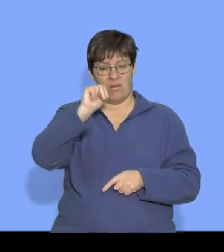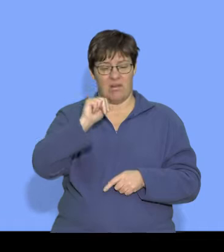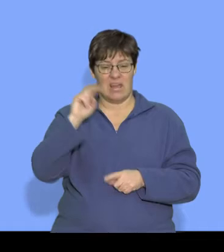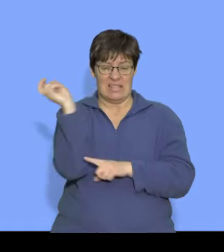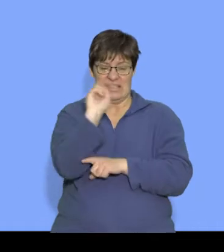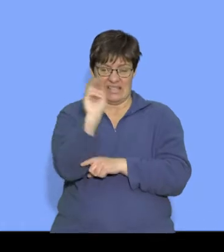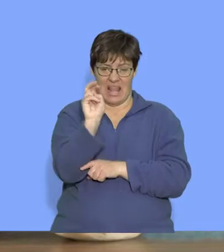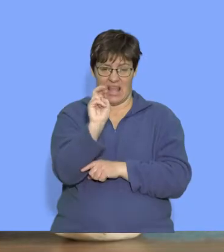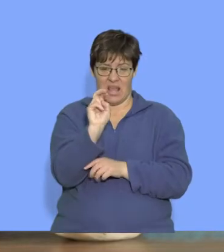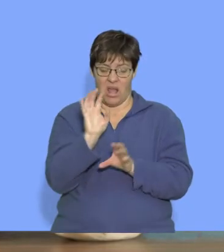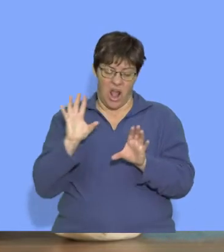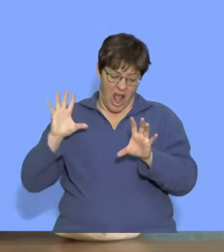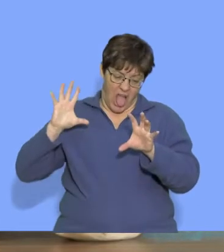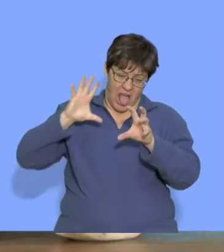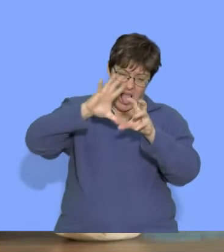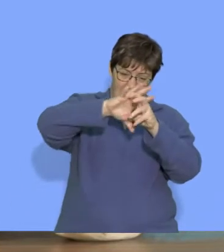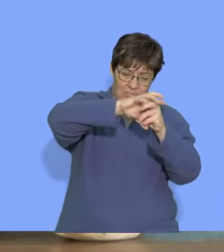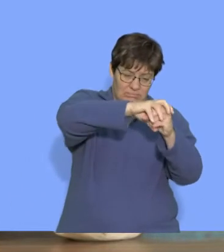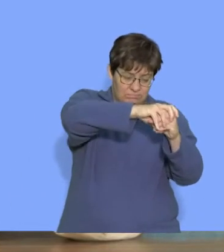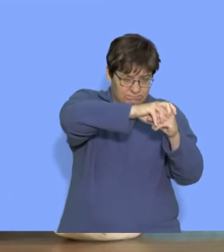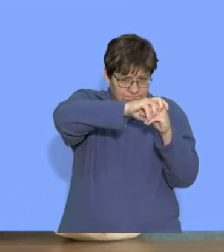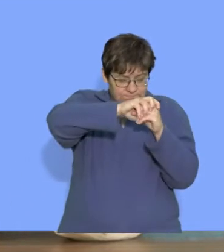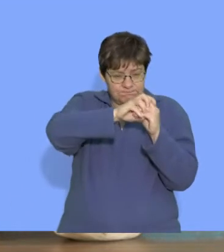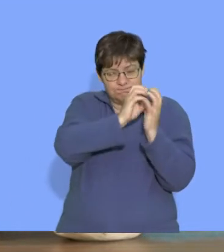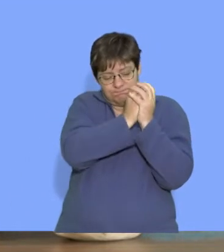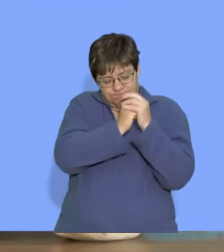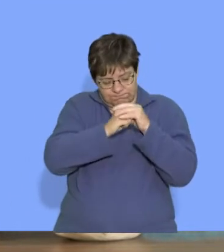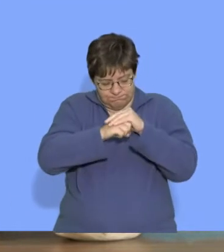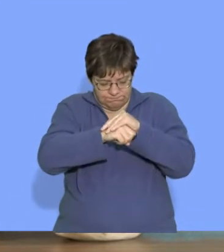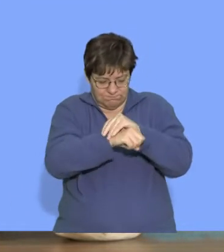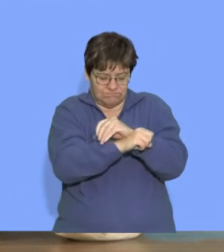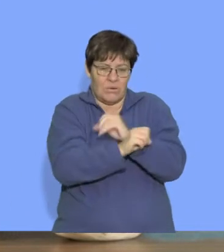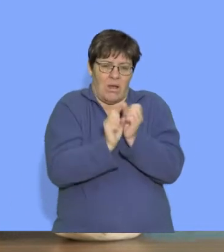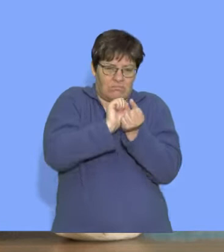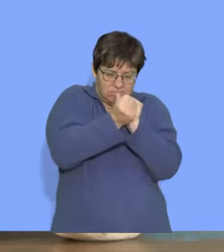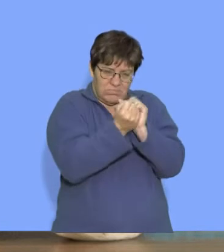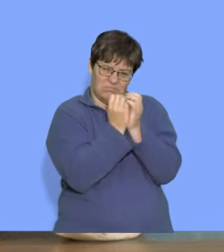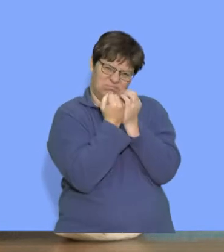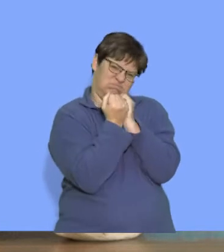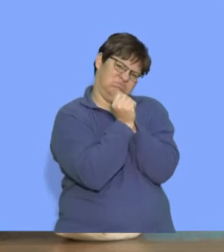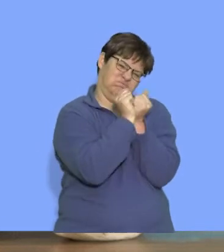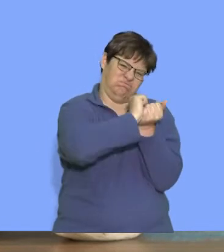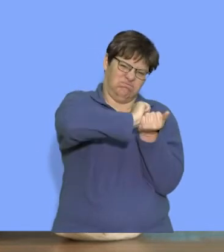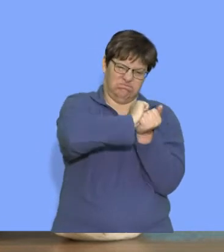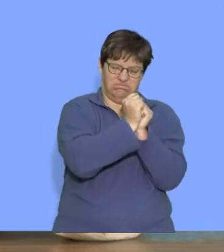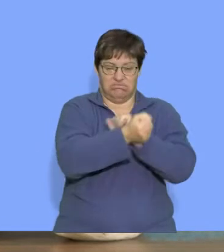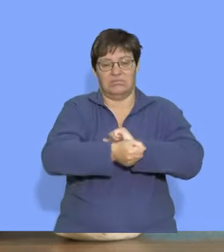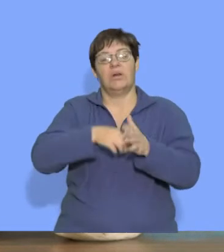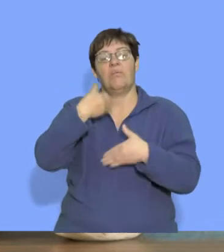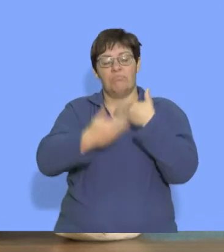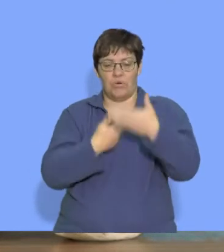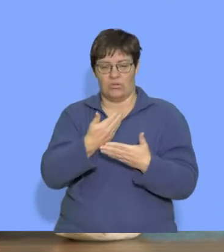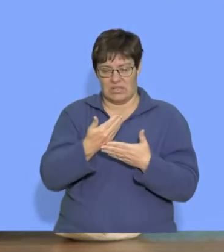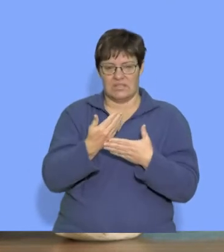they engulf larger prey, swallow them up, crush them up by twisting their bodies, and then